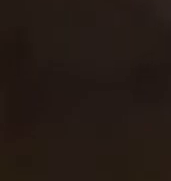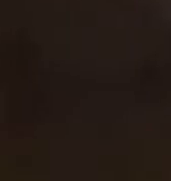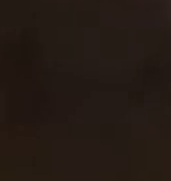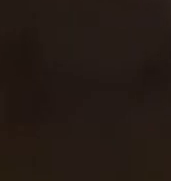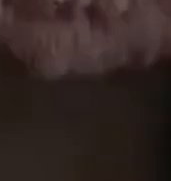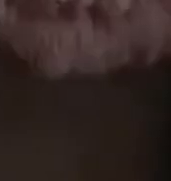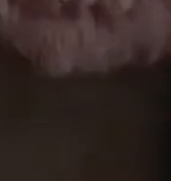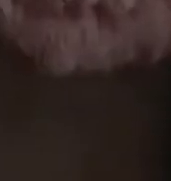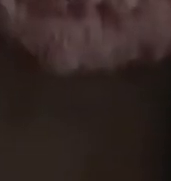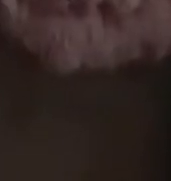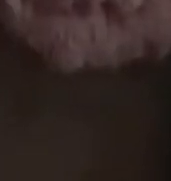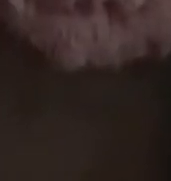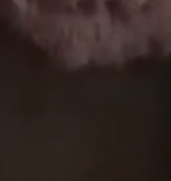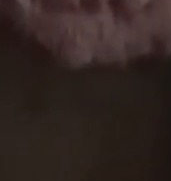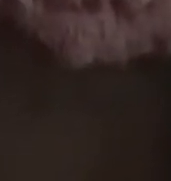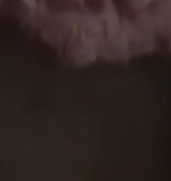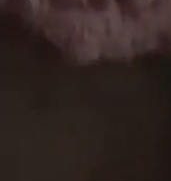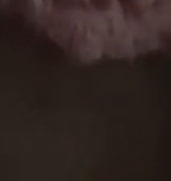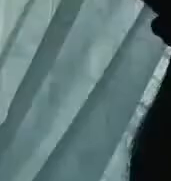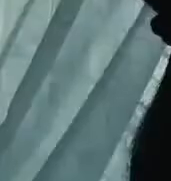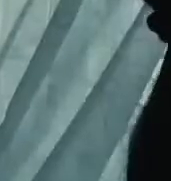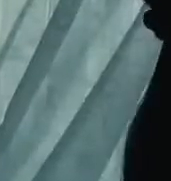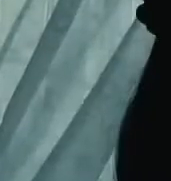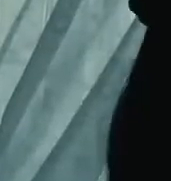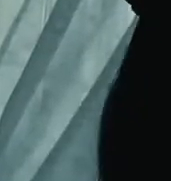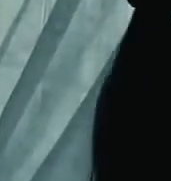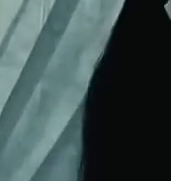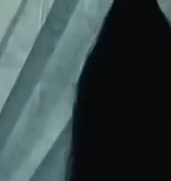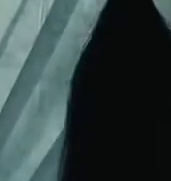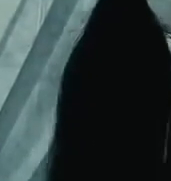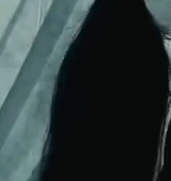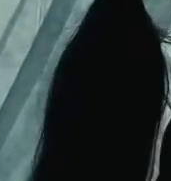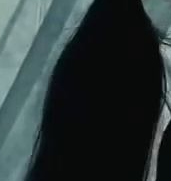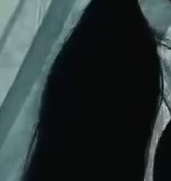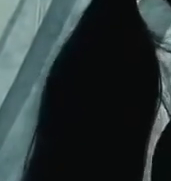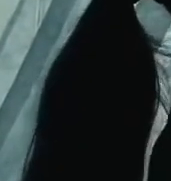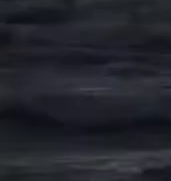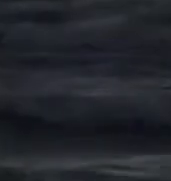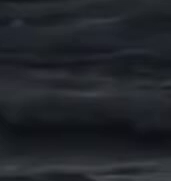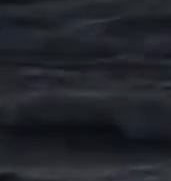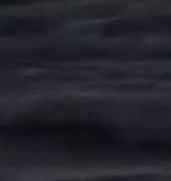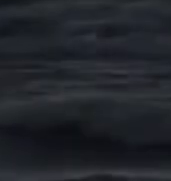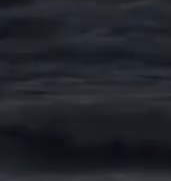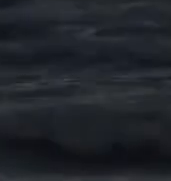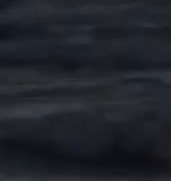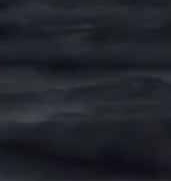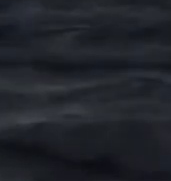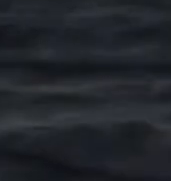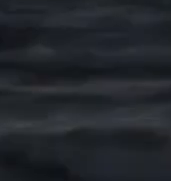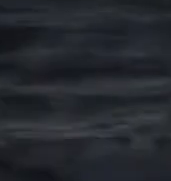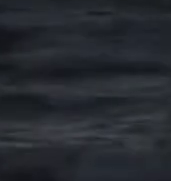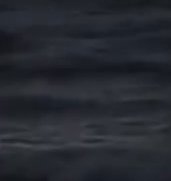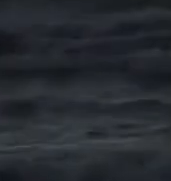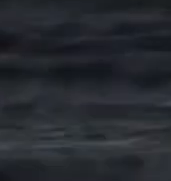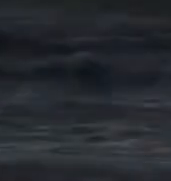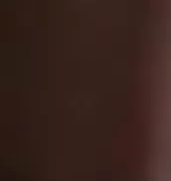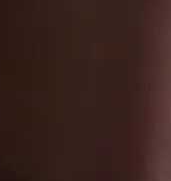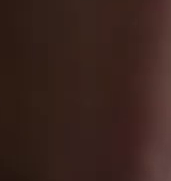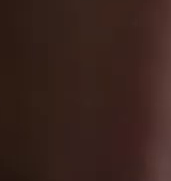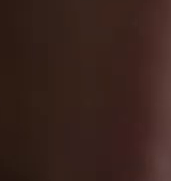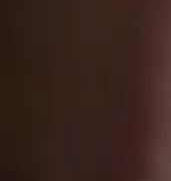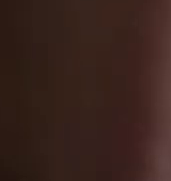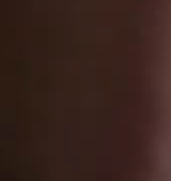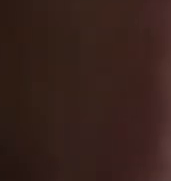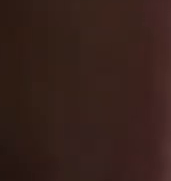Almighty for the sake of our children and our children's children, and for every inhabitant of this world